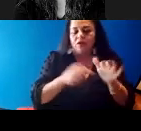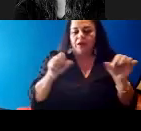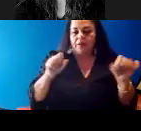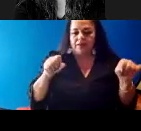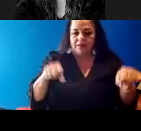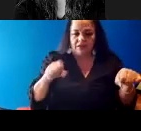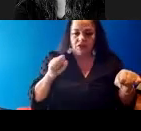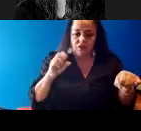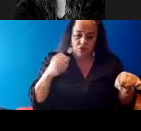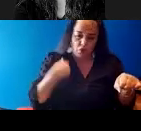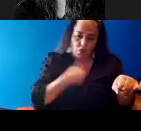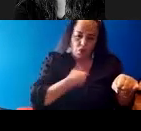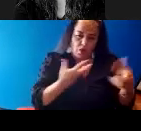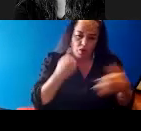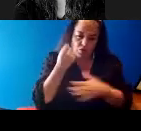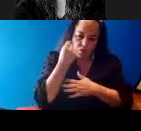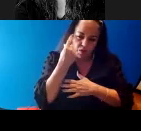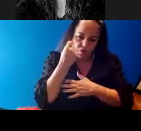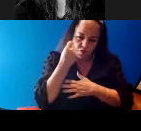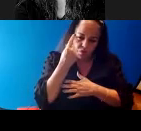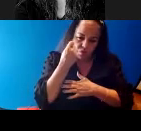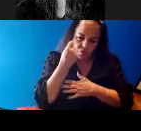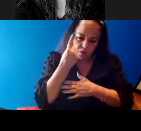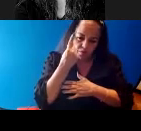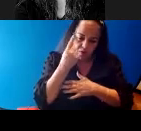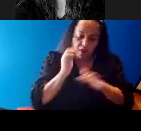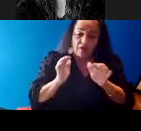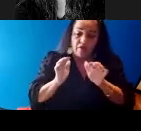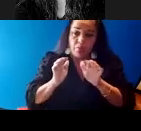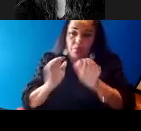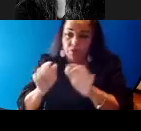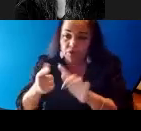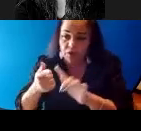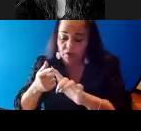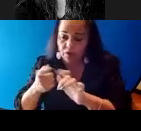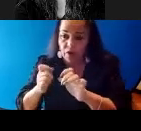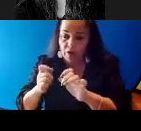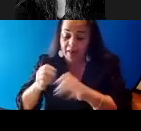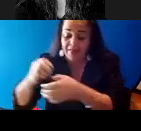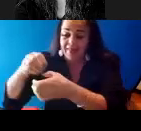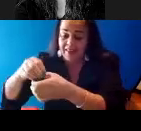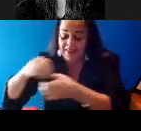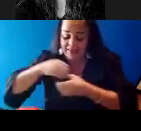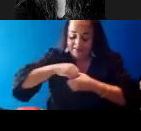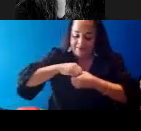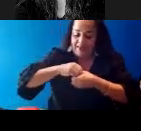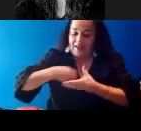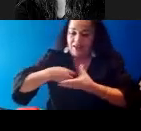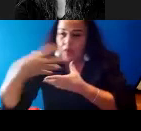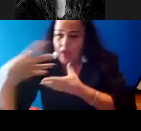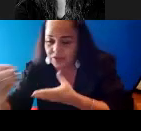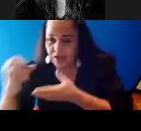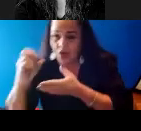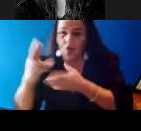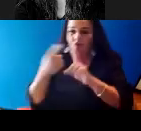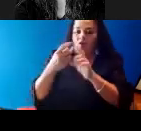really we want to understand whether pushing from inside or the outside. So inside out strategy or outside in strategy, are there local